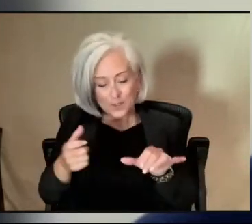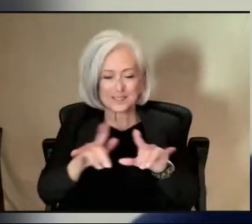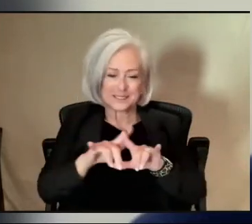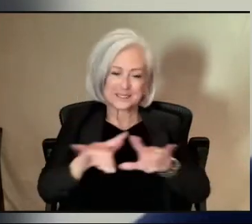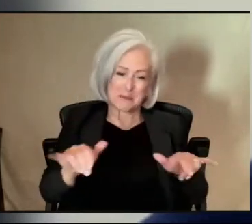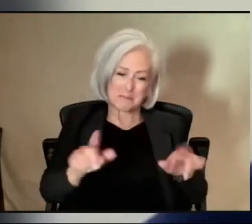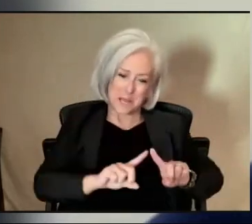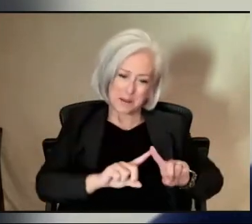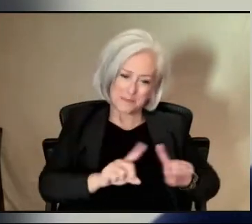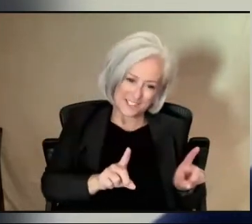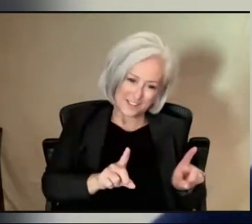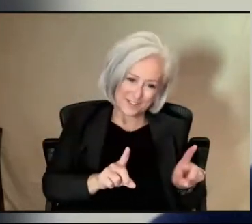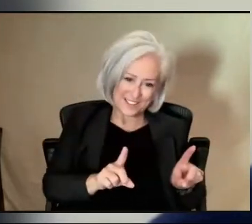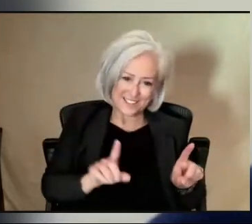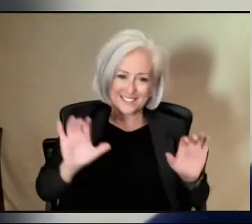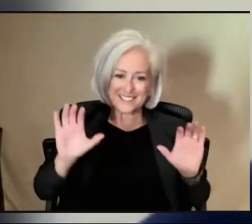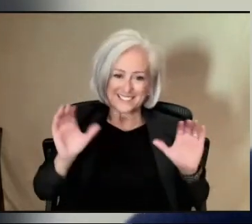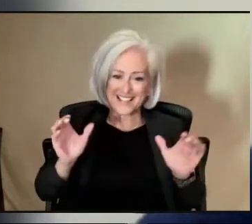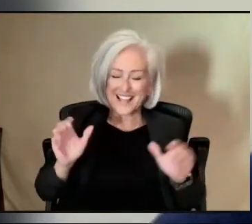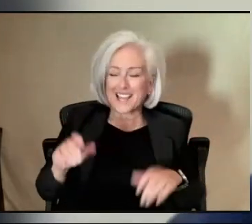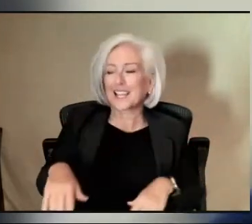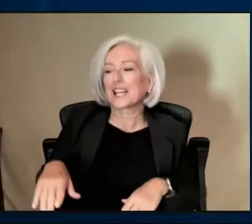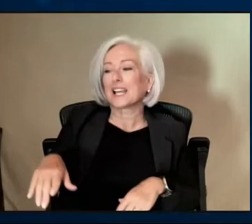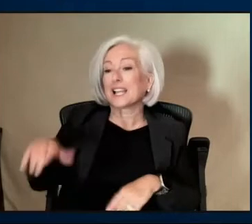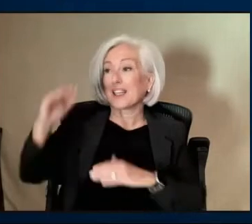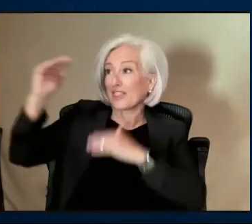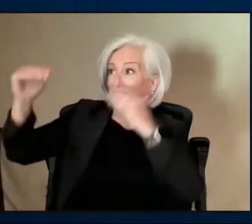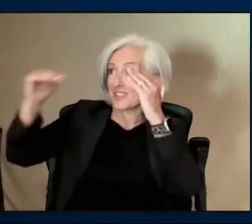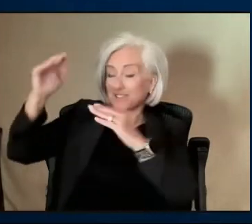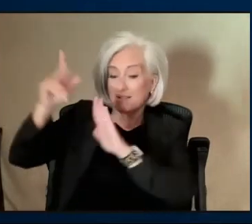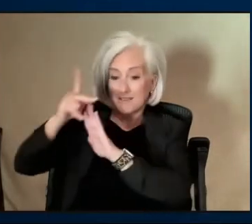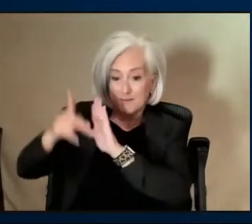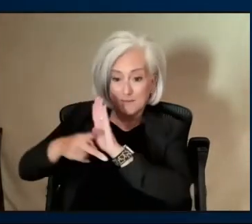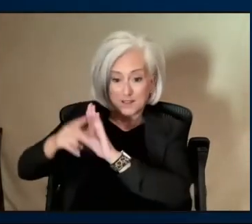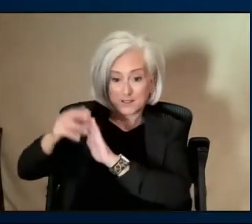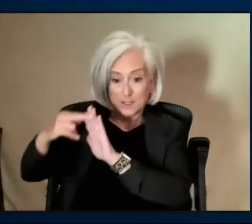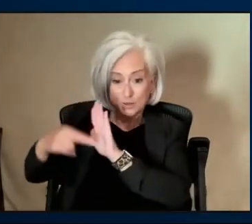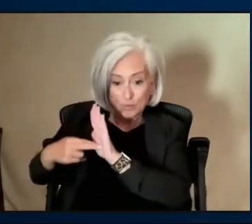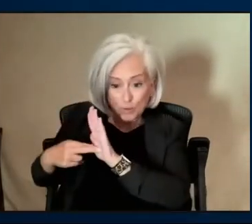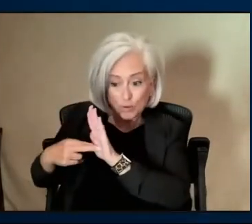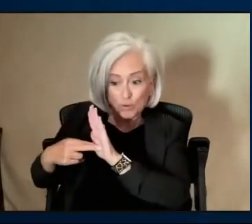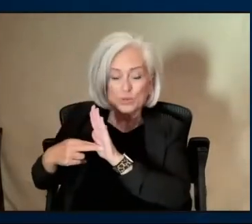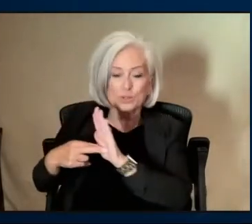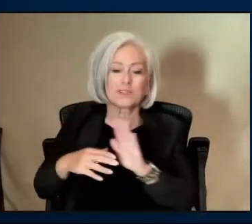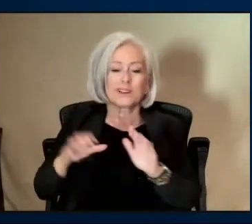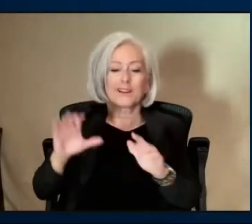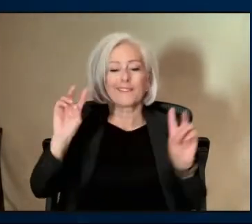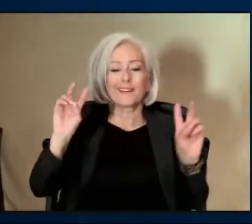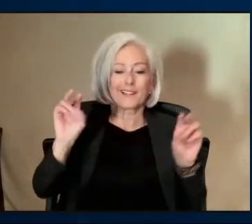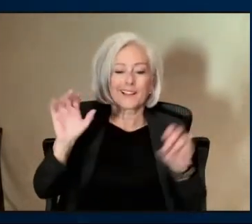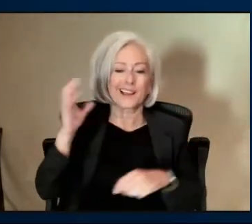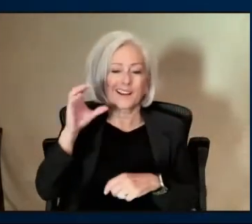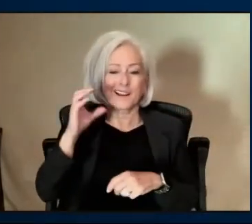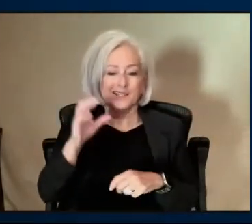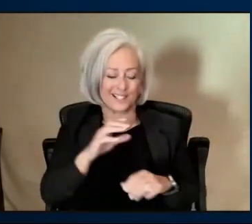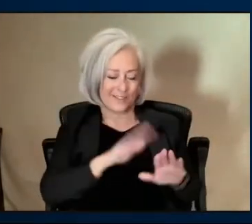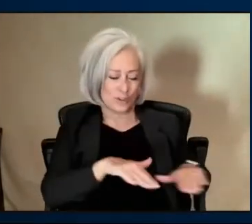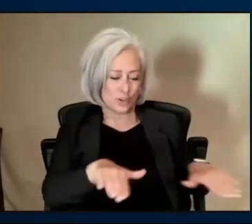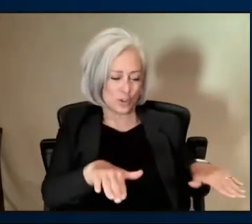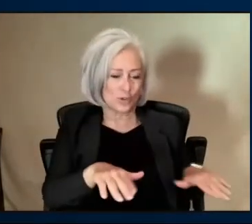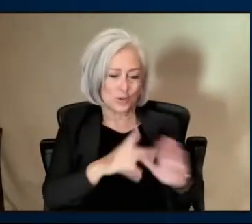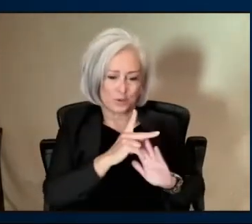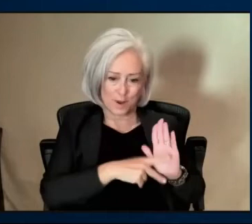protocols are cousins of the adult protocols. Well, great explanation. And so I think we now understand about these clinical